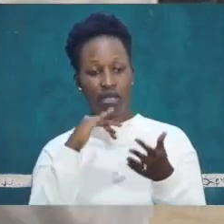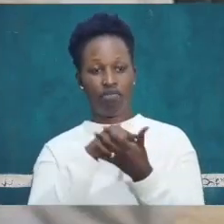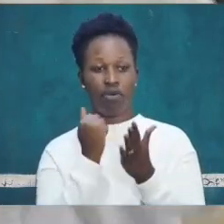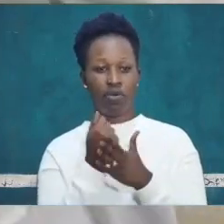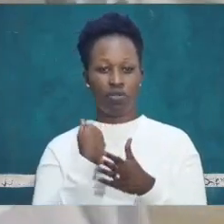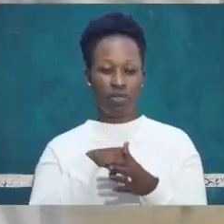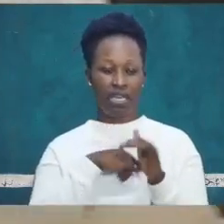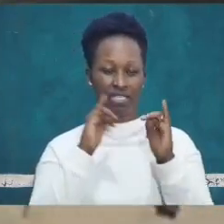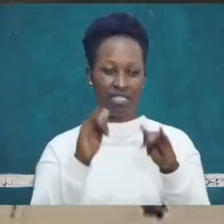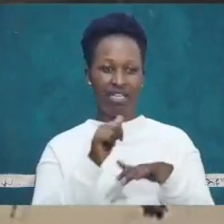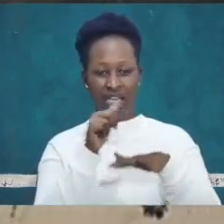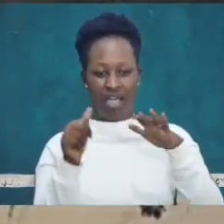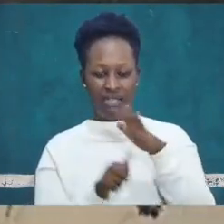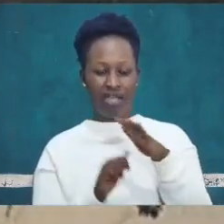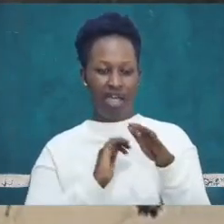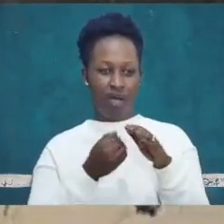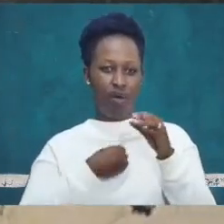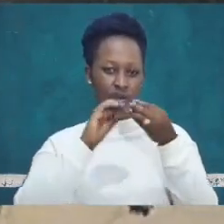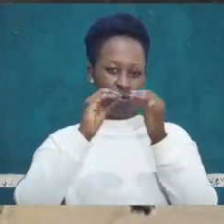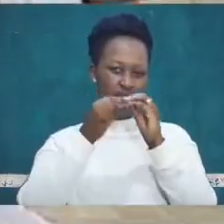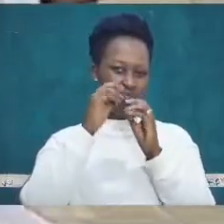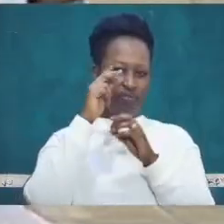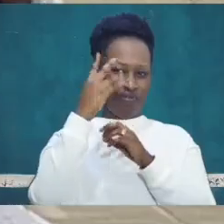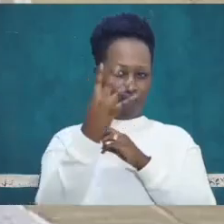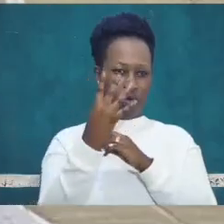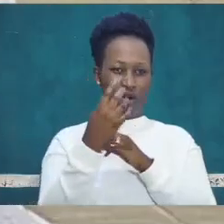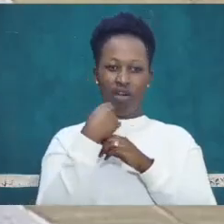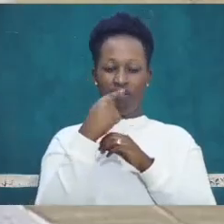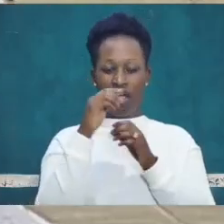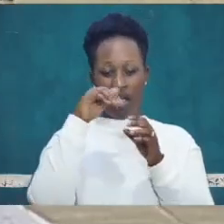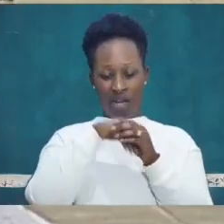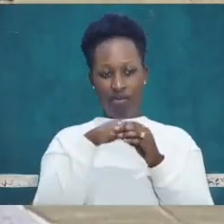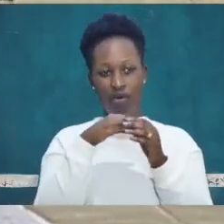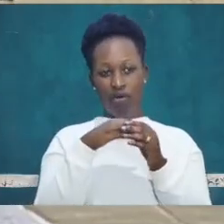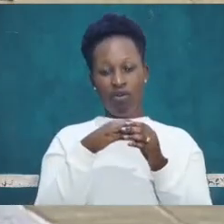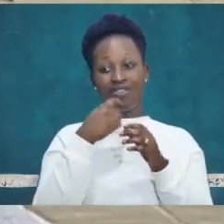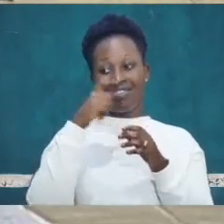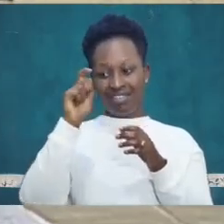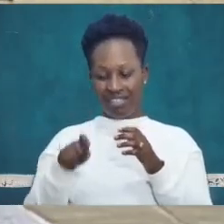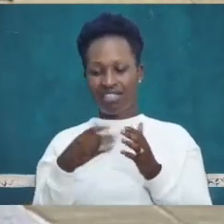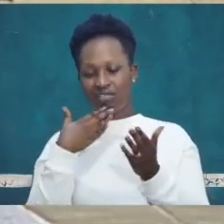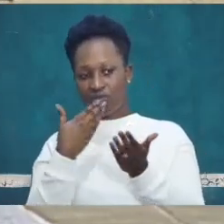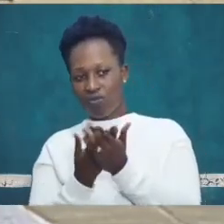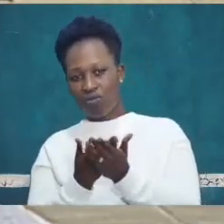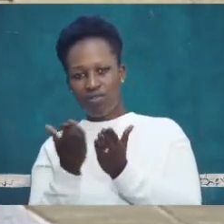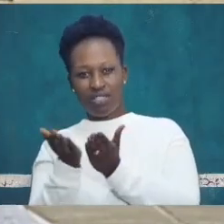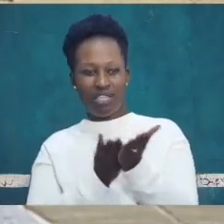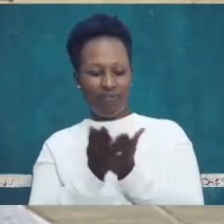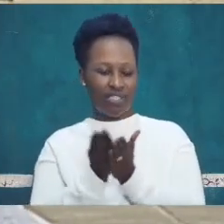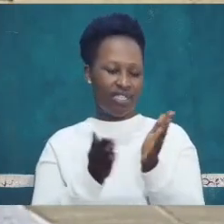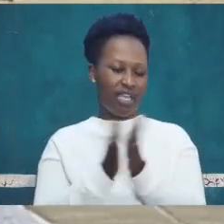are still under our Unit 4, which is concept of goods, concept of needs, goods, services,